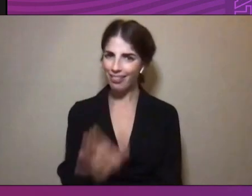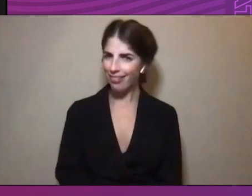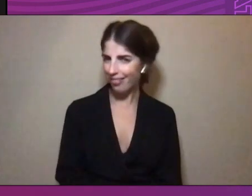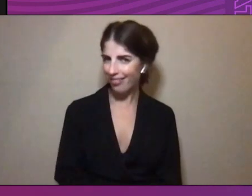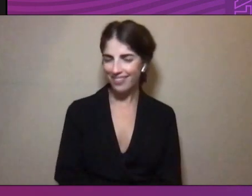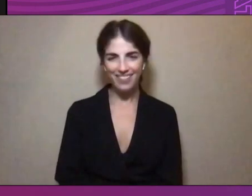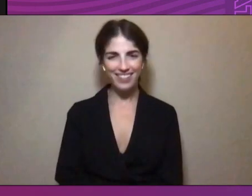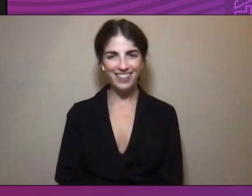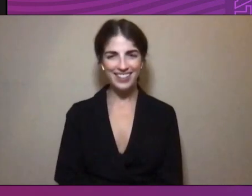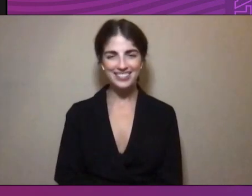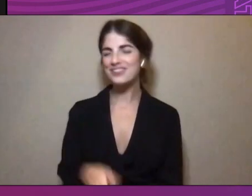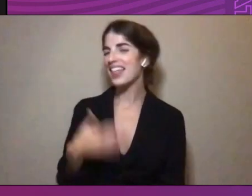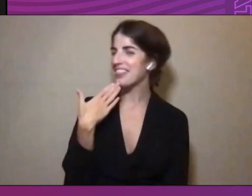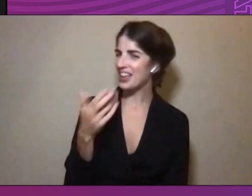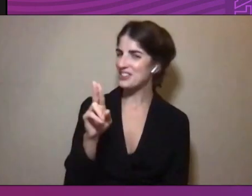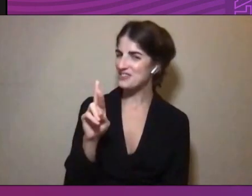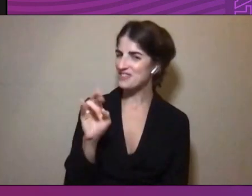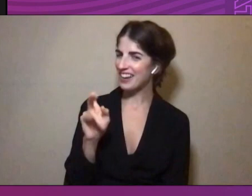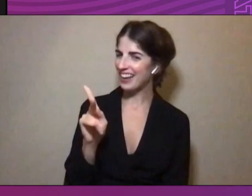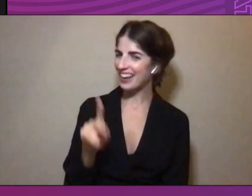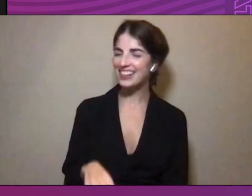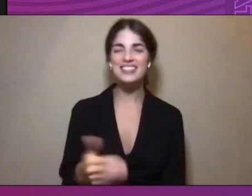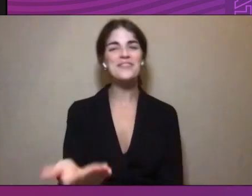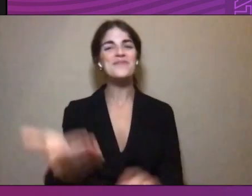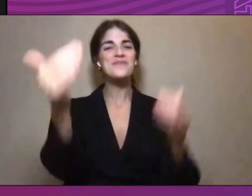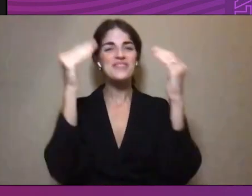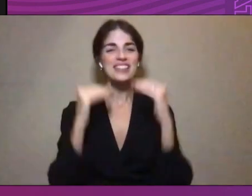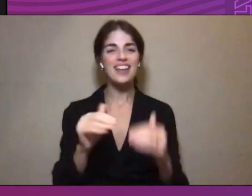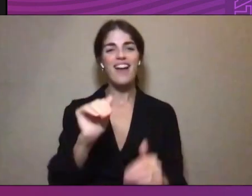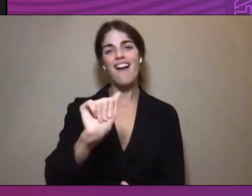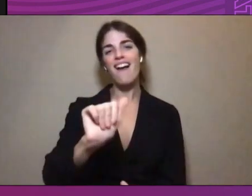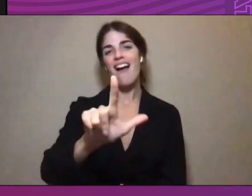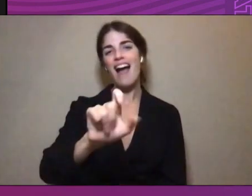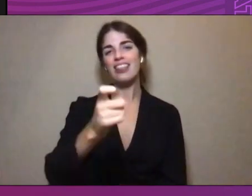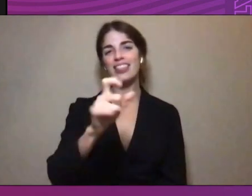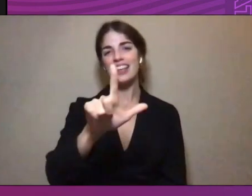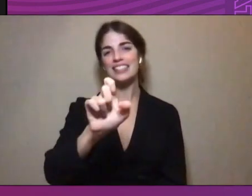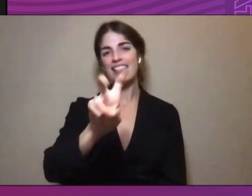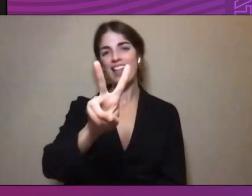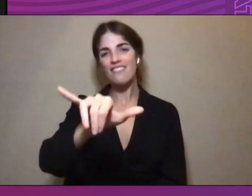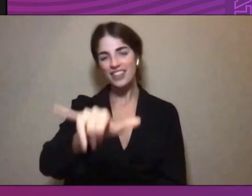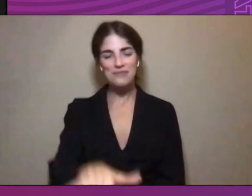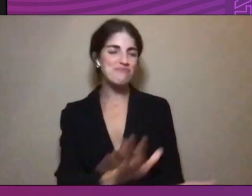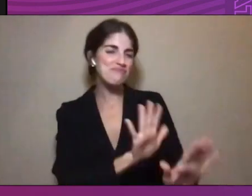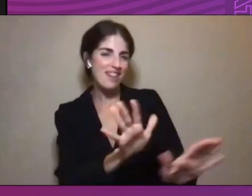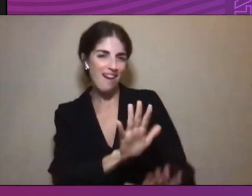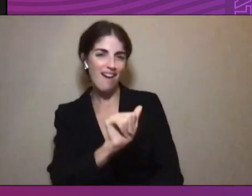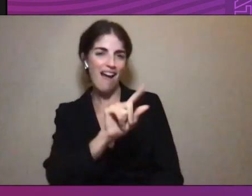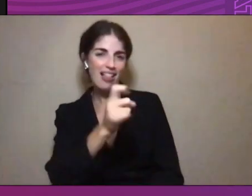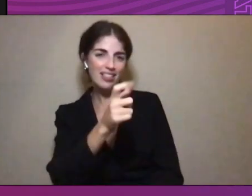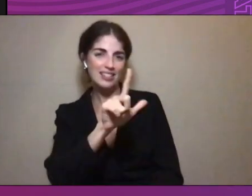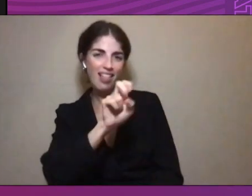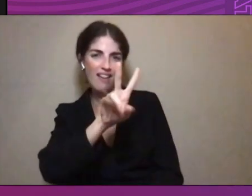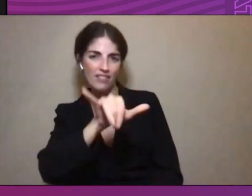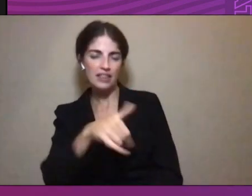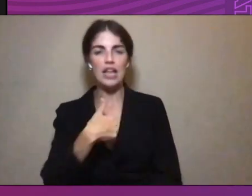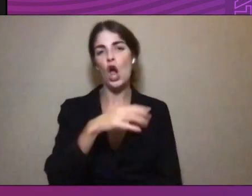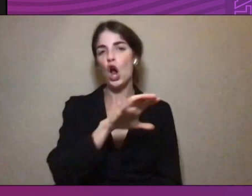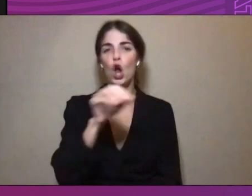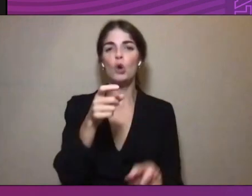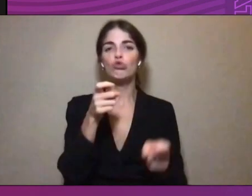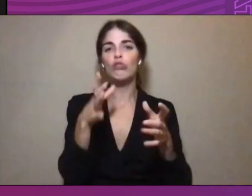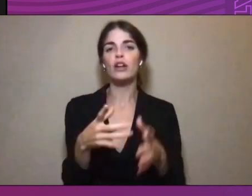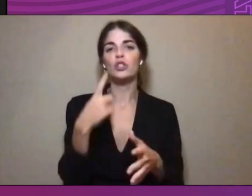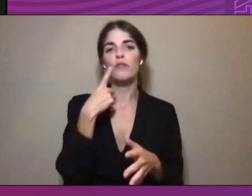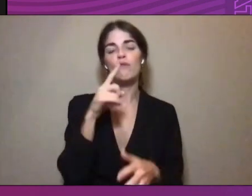Thank you, Rick. I'll pass it along to Alex Levy. Hi, everyone. I'm Alex Levy. I'm the co-director of